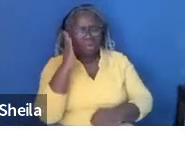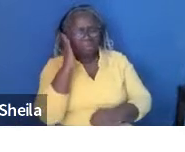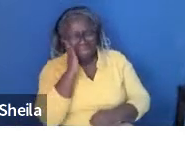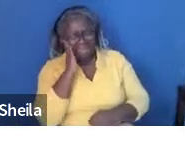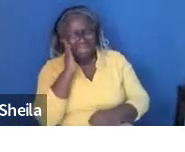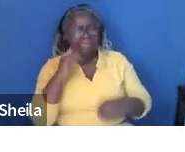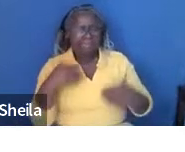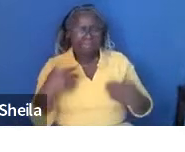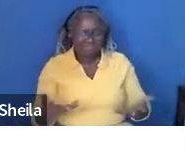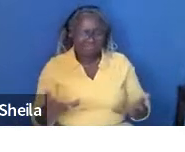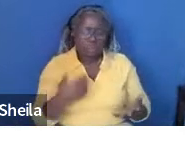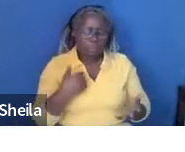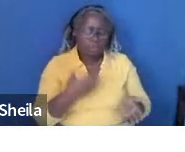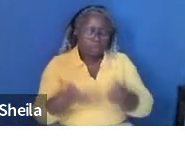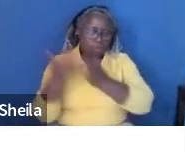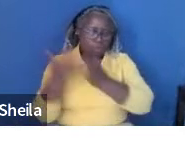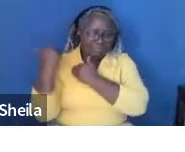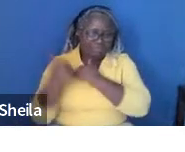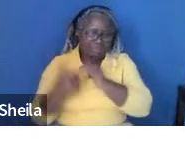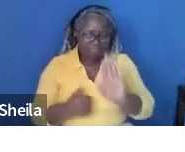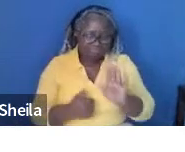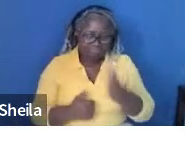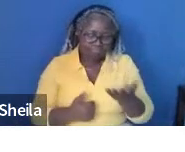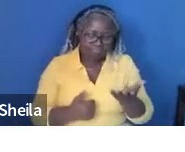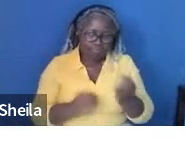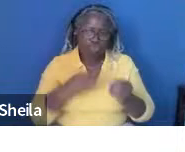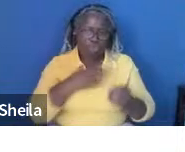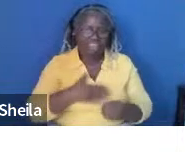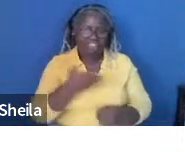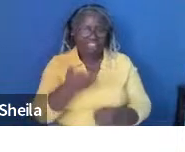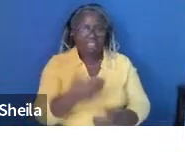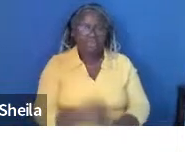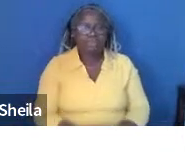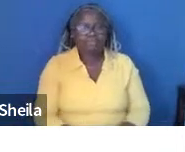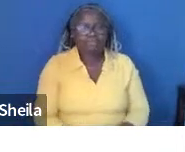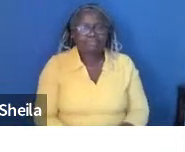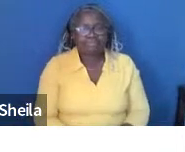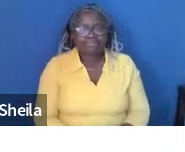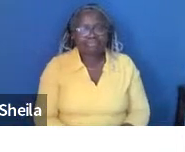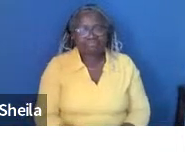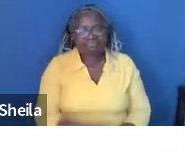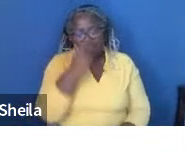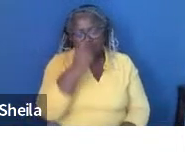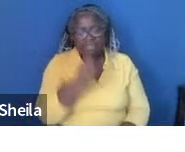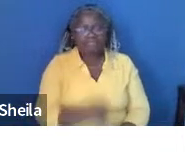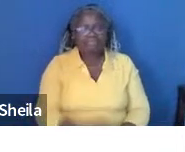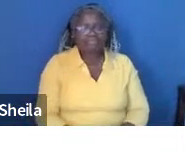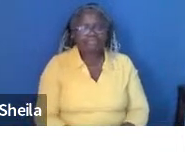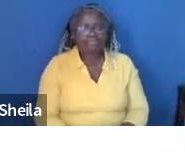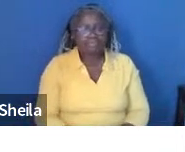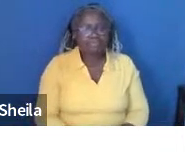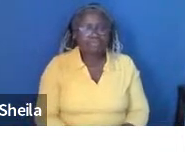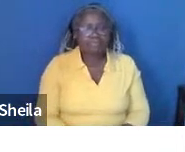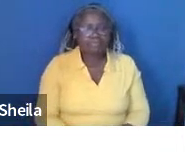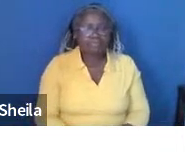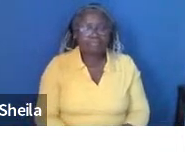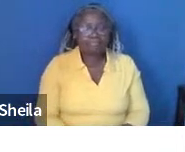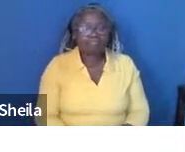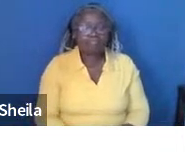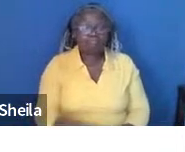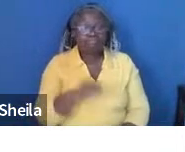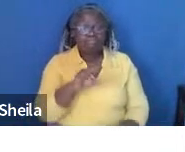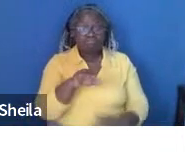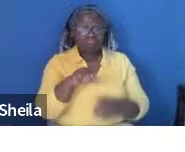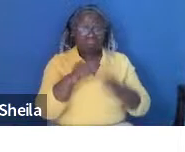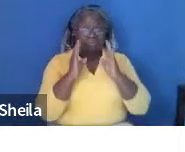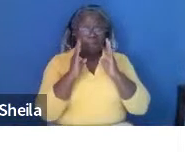Next, I've got, so this is kind of interesting. In the hospital, you go down a whole corridor of patient rooms, and then you